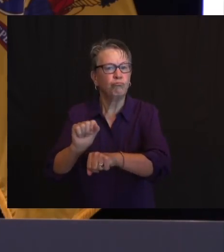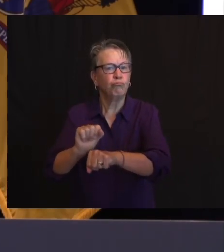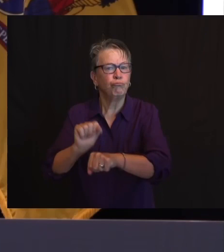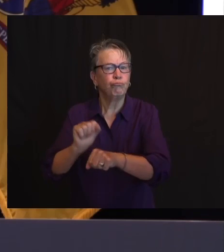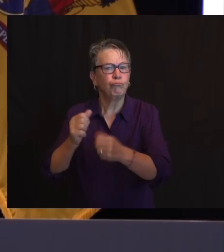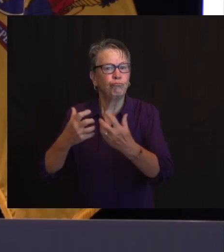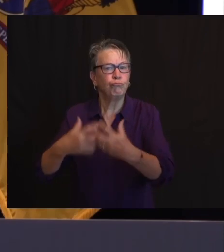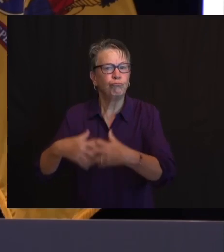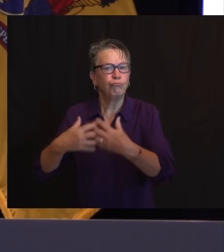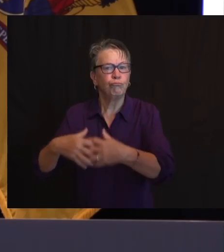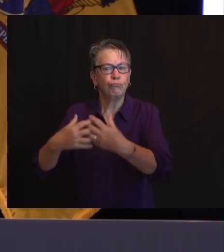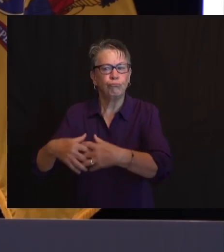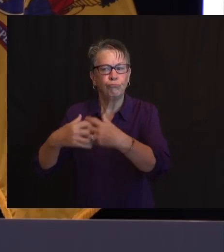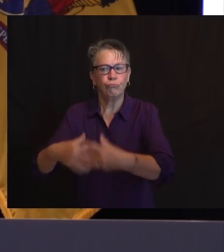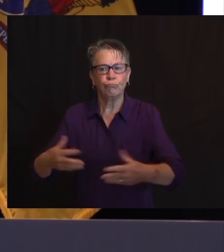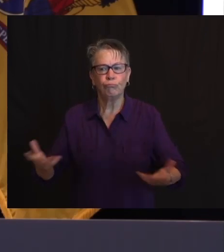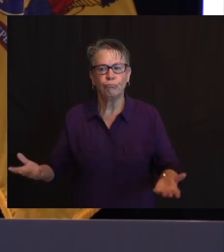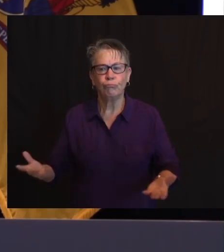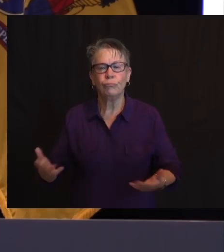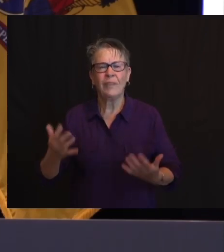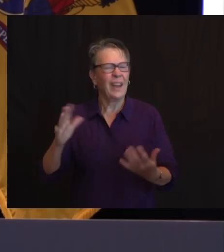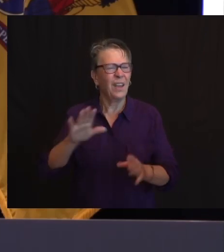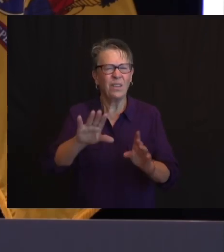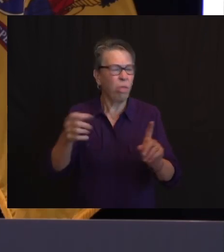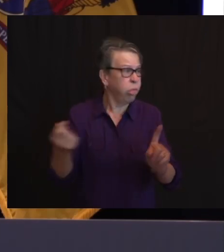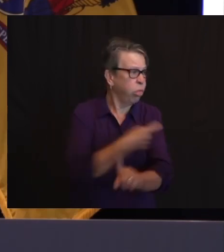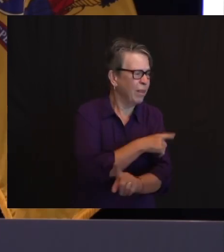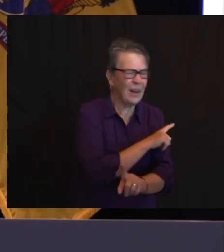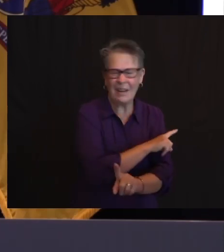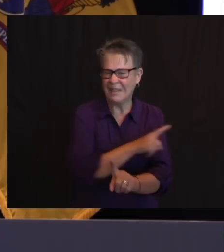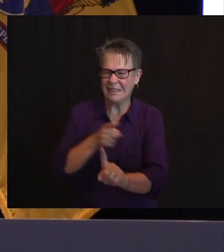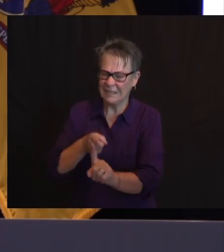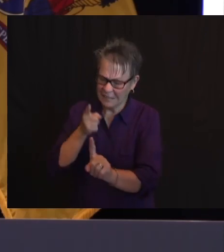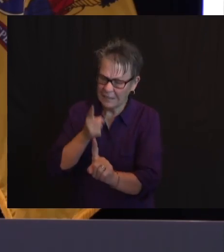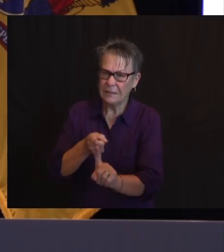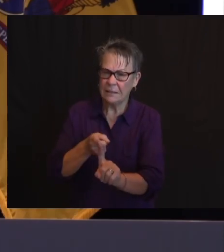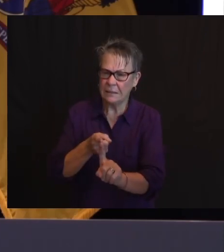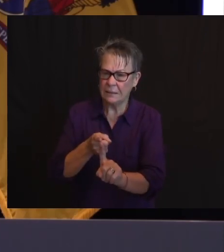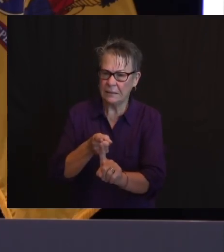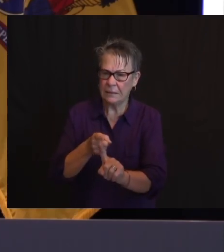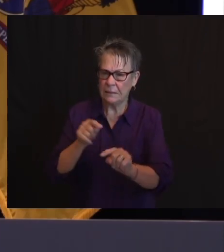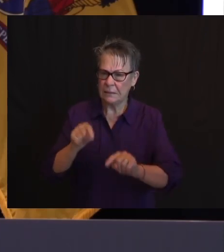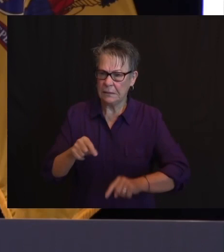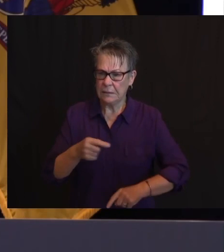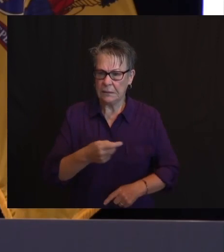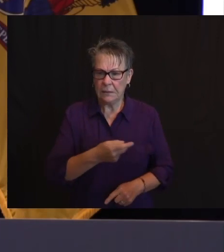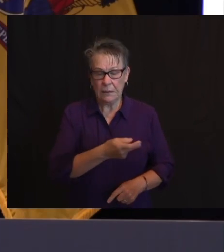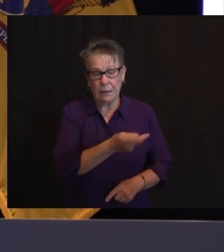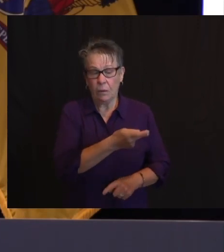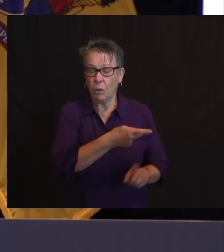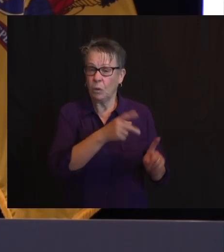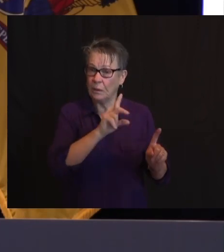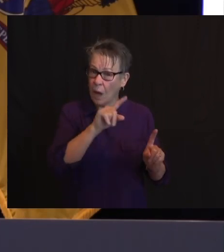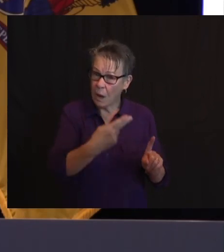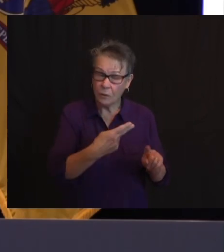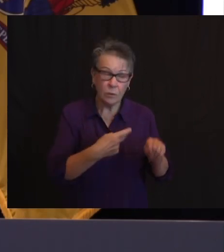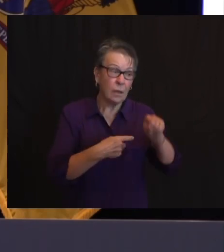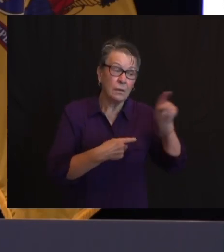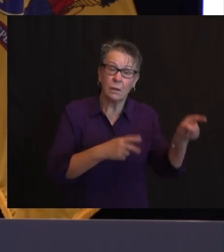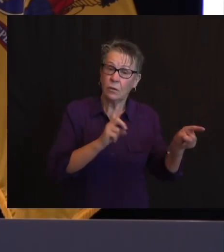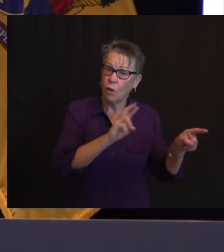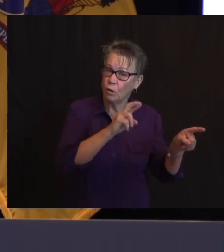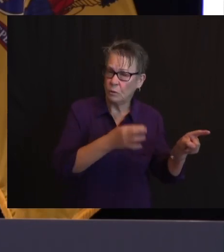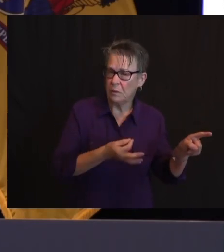What concerns me, the experts will answer the question in terms of how it's transmitted and the specifics, but the notion of